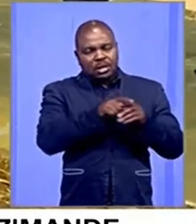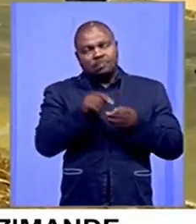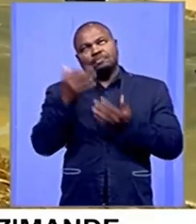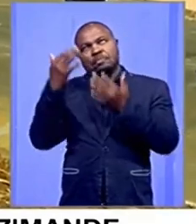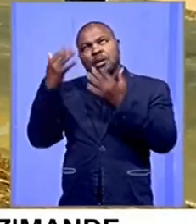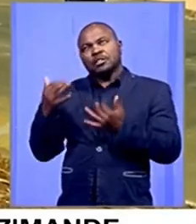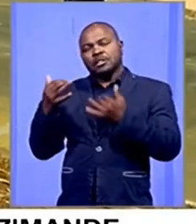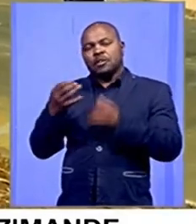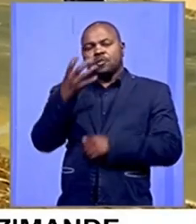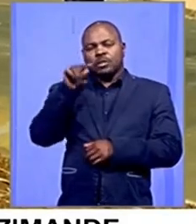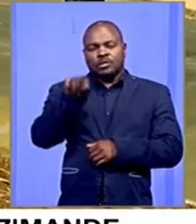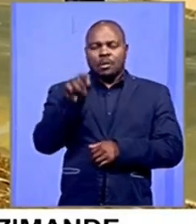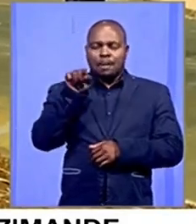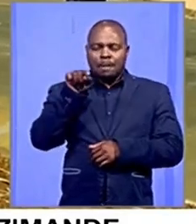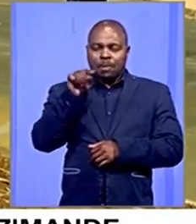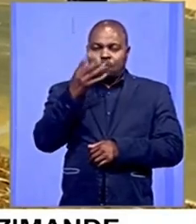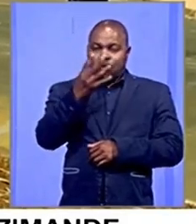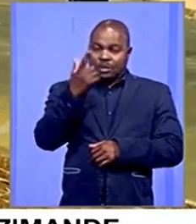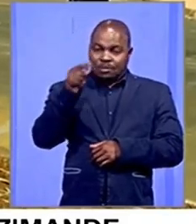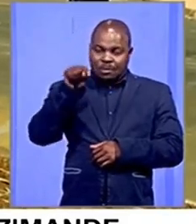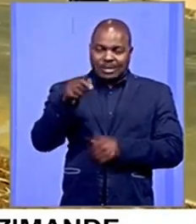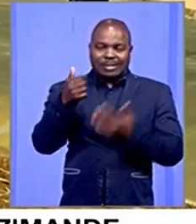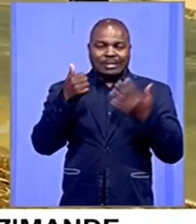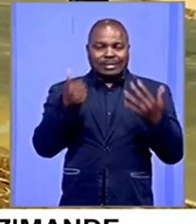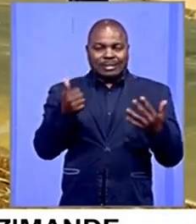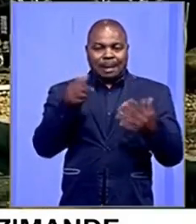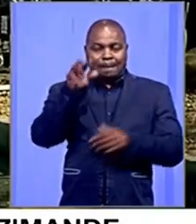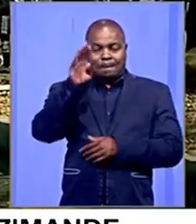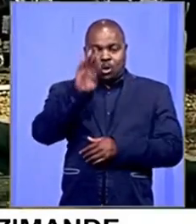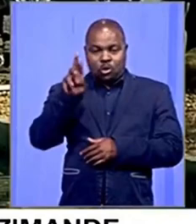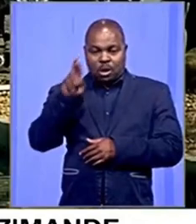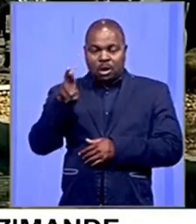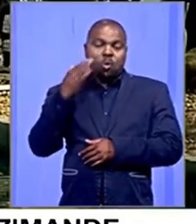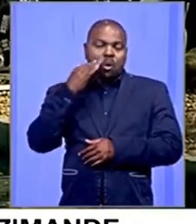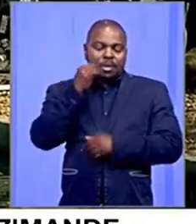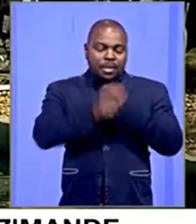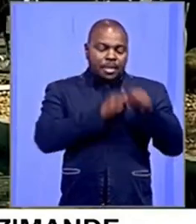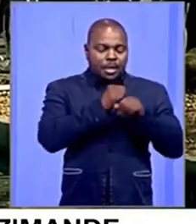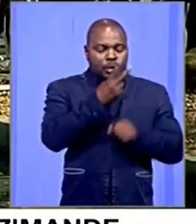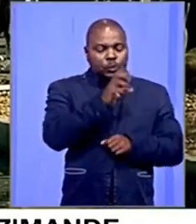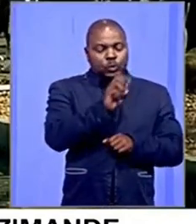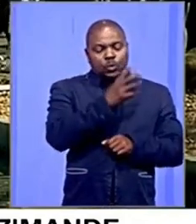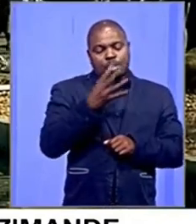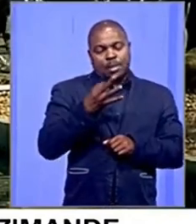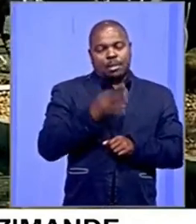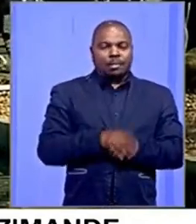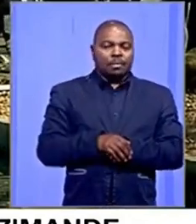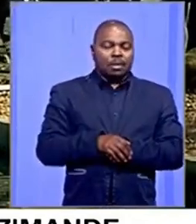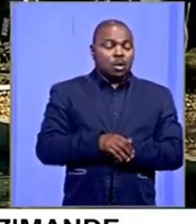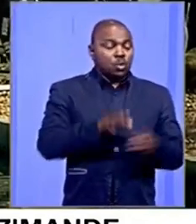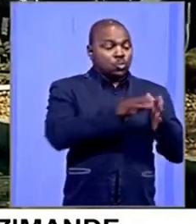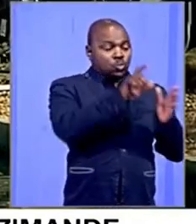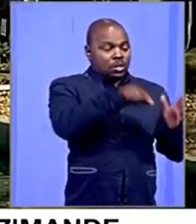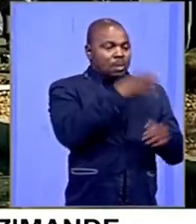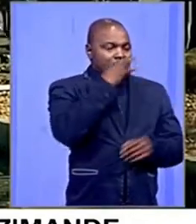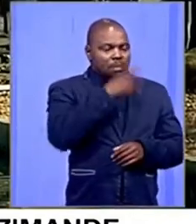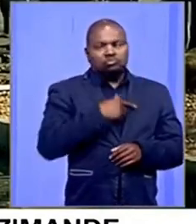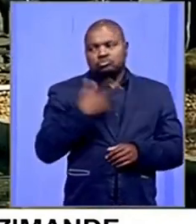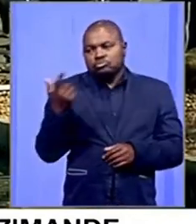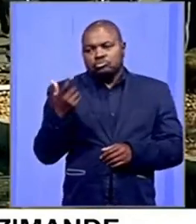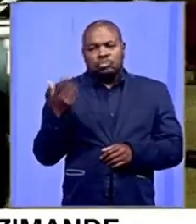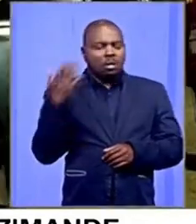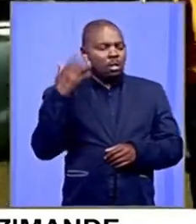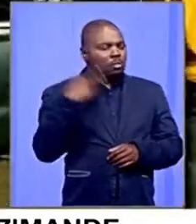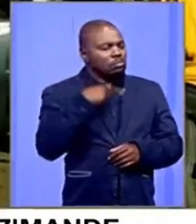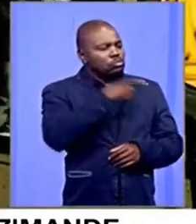di le 47.6 mo ngwageng wa dithuto wa 2023. Baithuti ba re ga ba ise ba duelwe madi a bona a dijo a seete bosigo